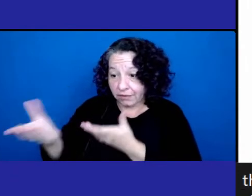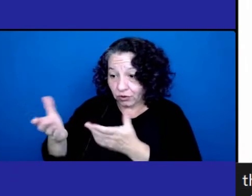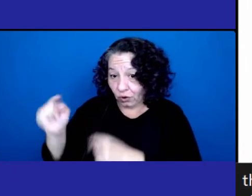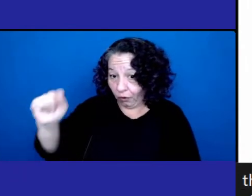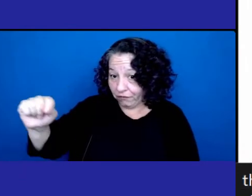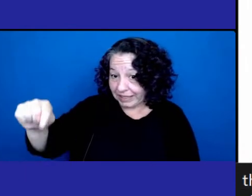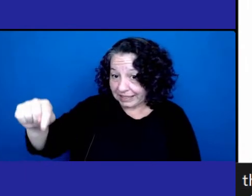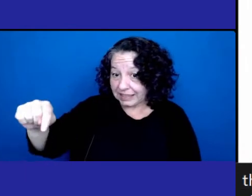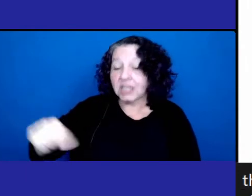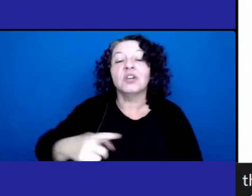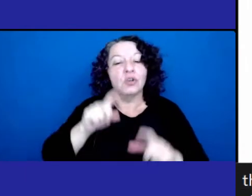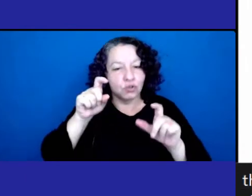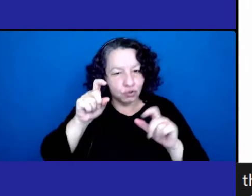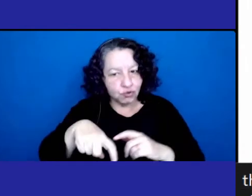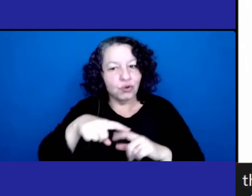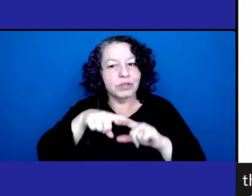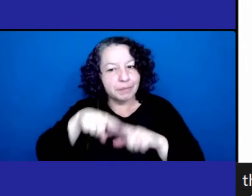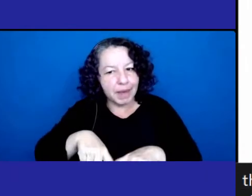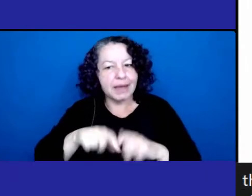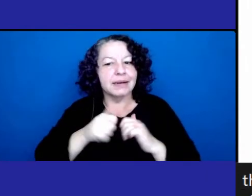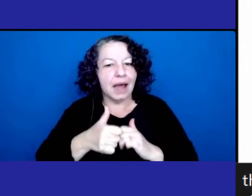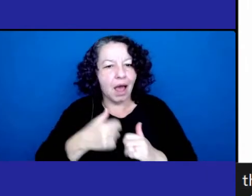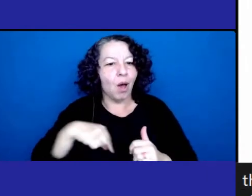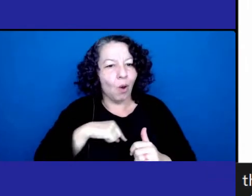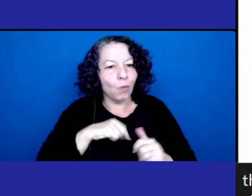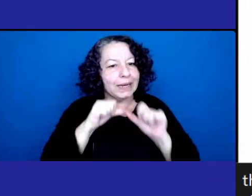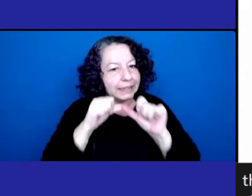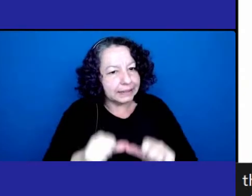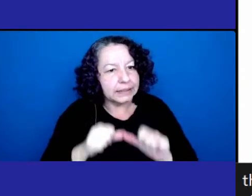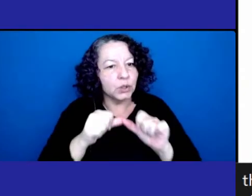depend on, how we keep the system alive.